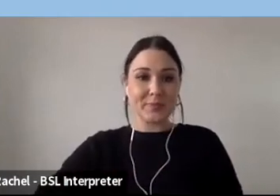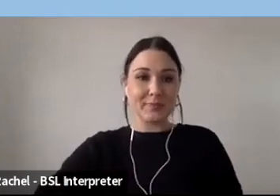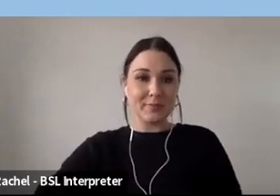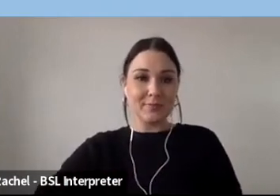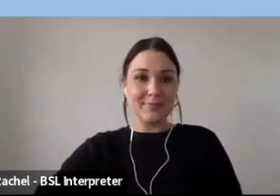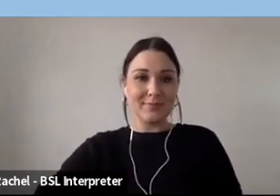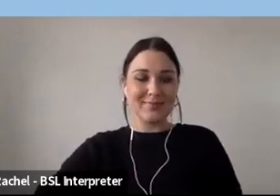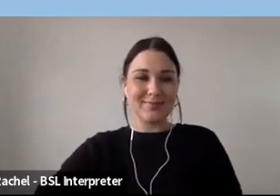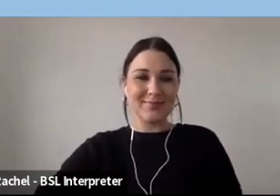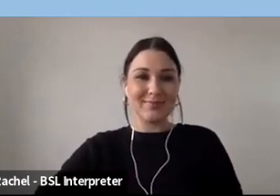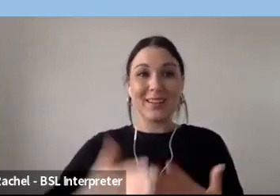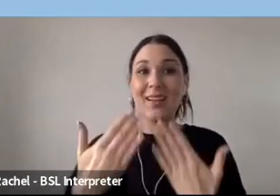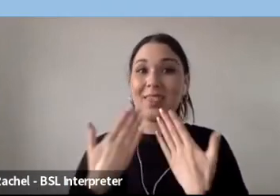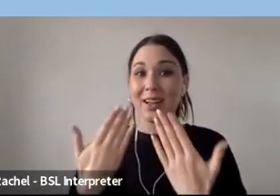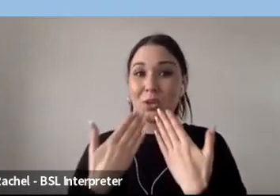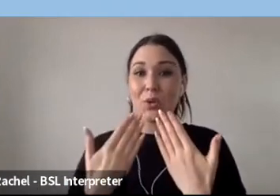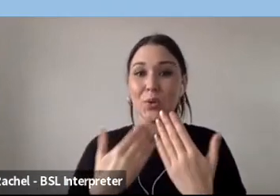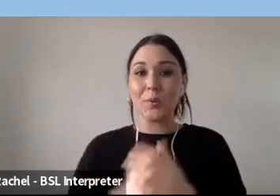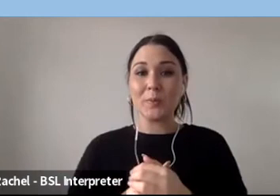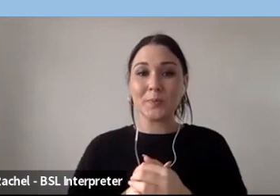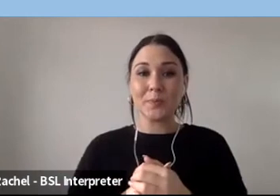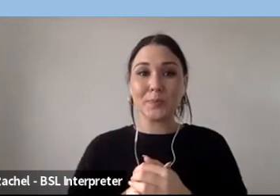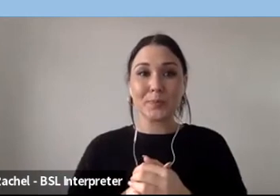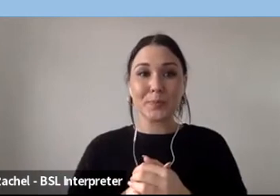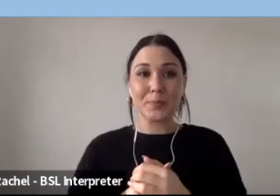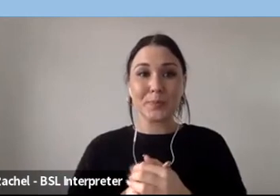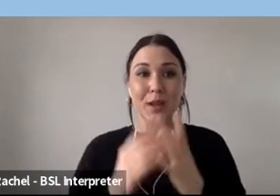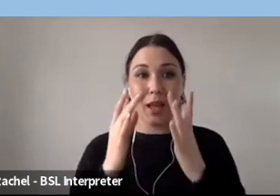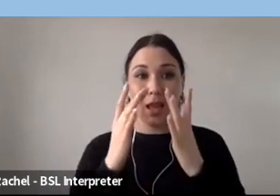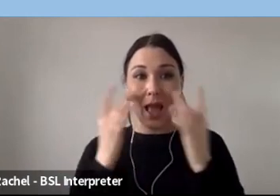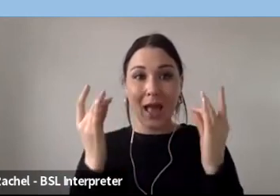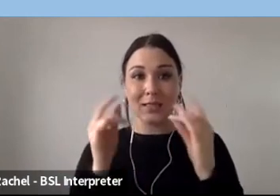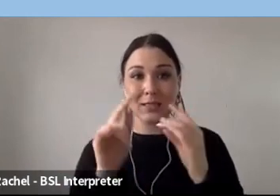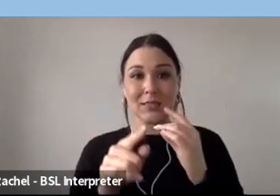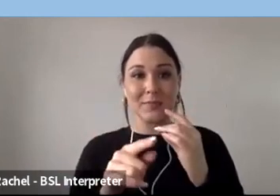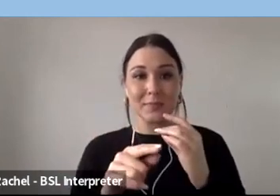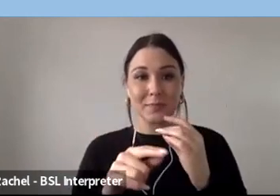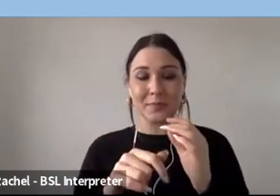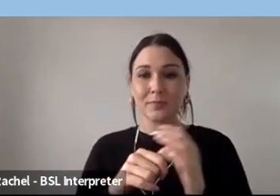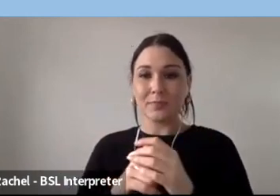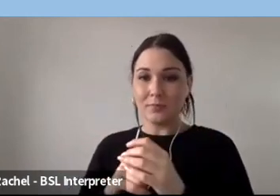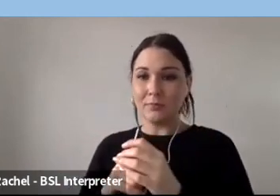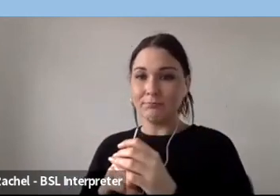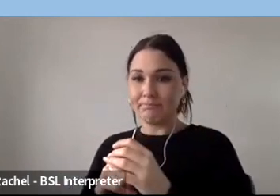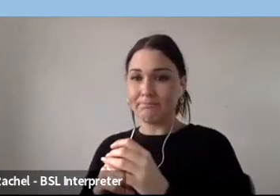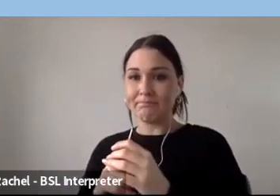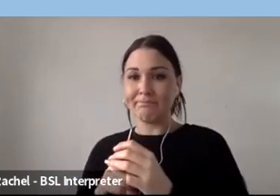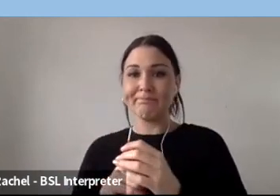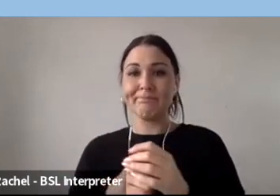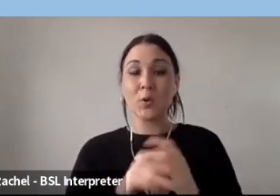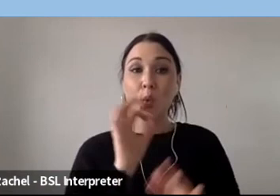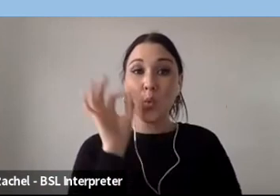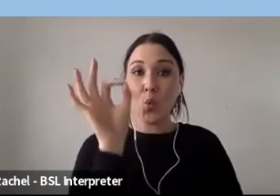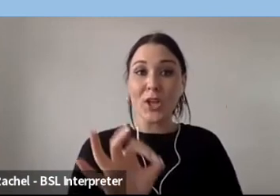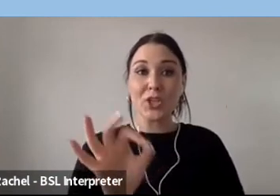Thank you. A question from Kat, which might be something that Ian and Stuart, you may have encountered this as